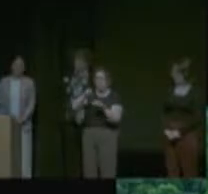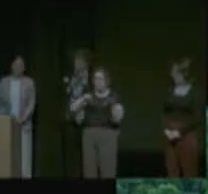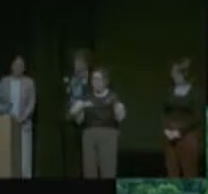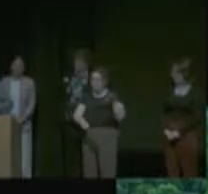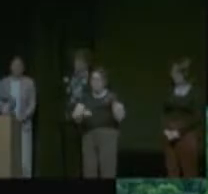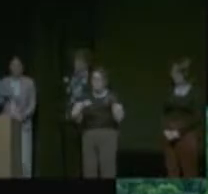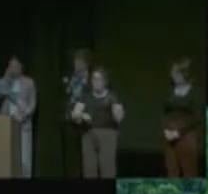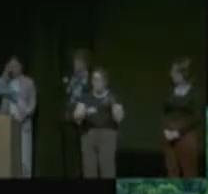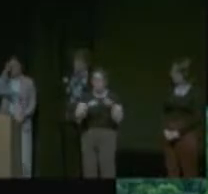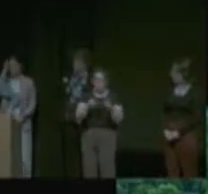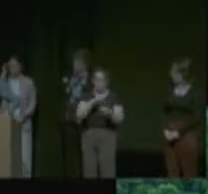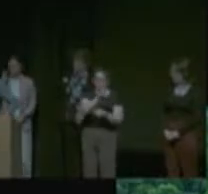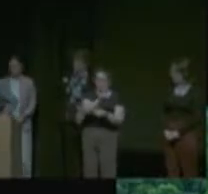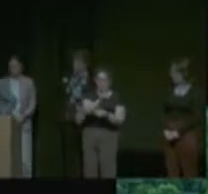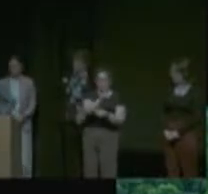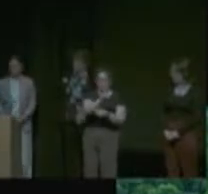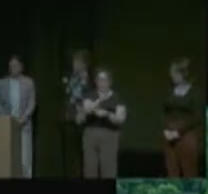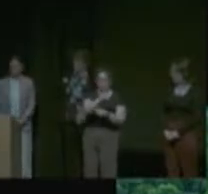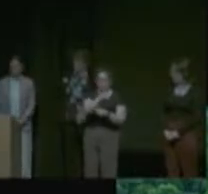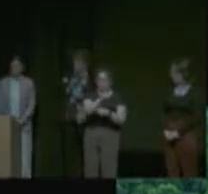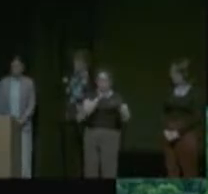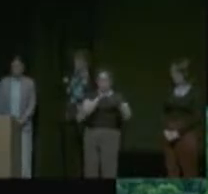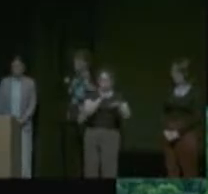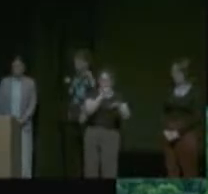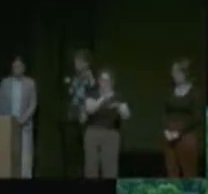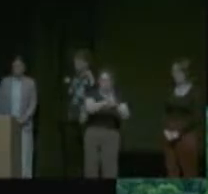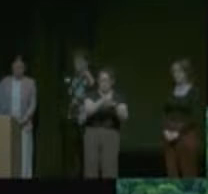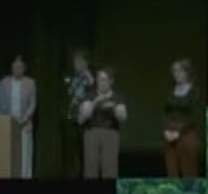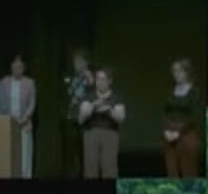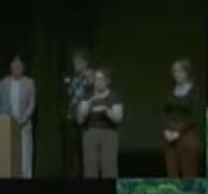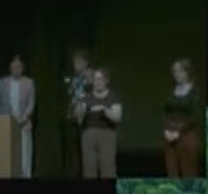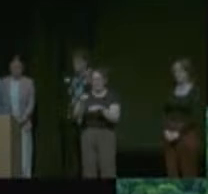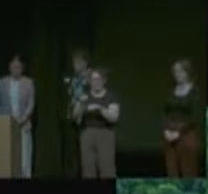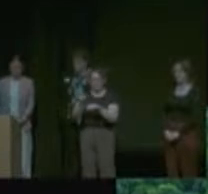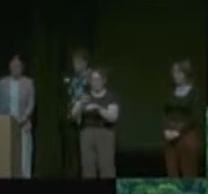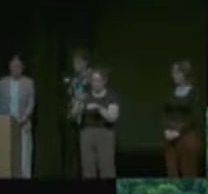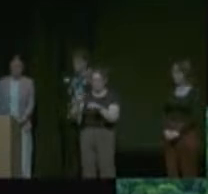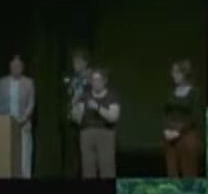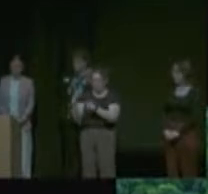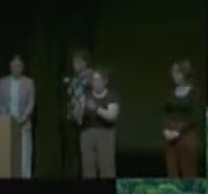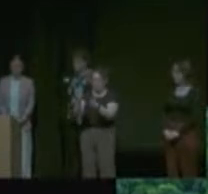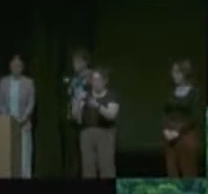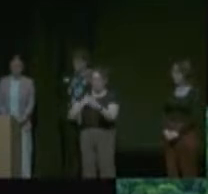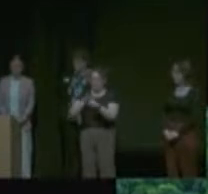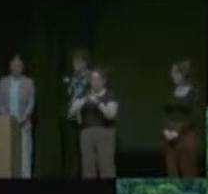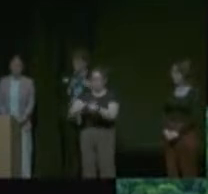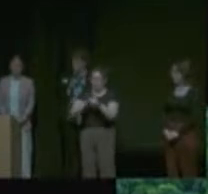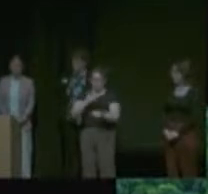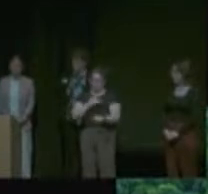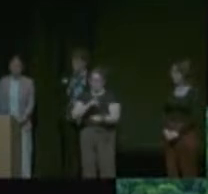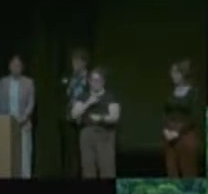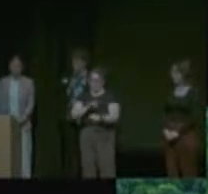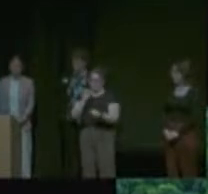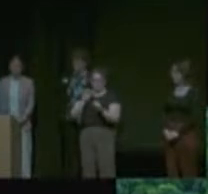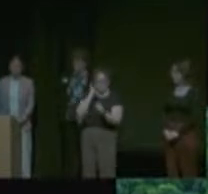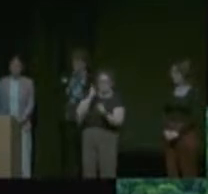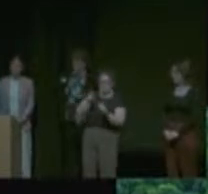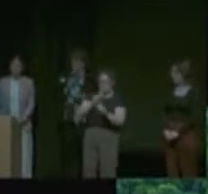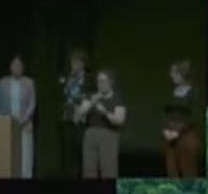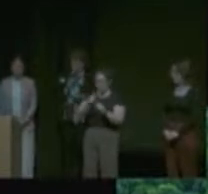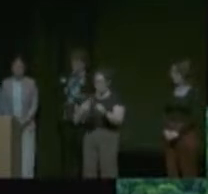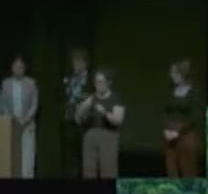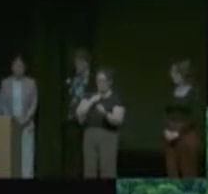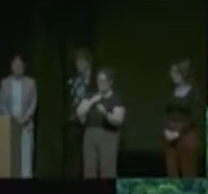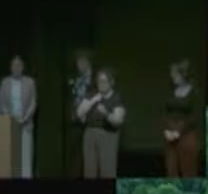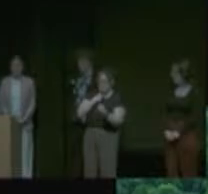dredge and our booster pumps on the trail, have a ton of sensors on them, specifically pressure sensors to see where there's a clog that may